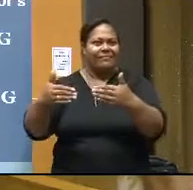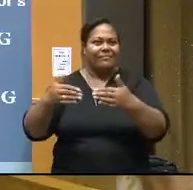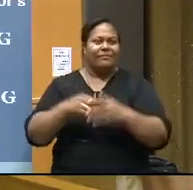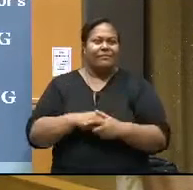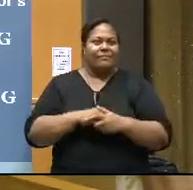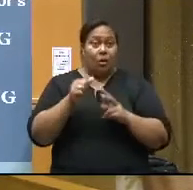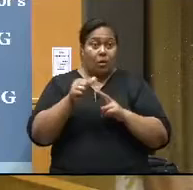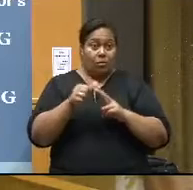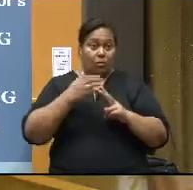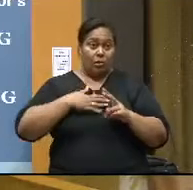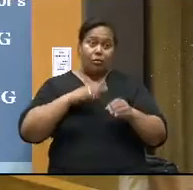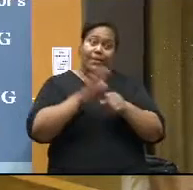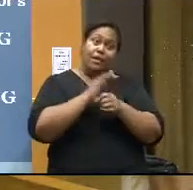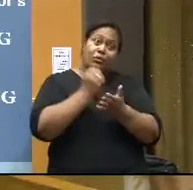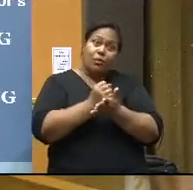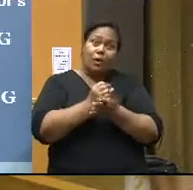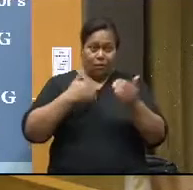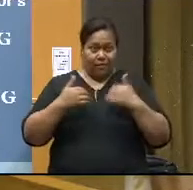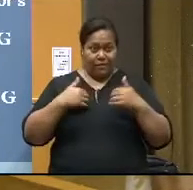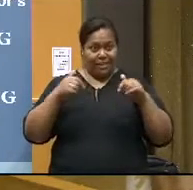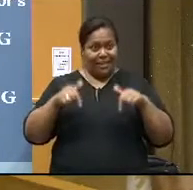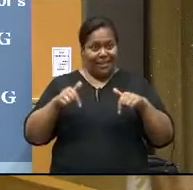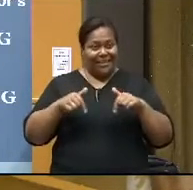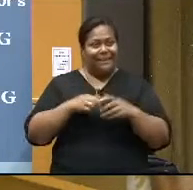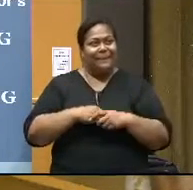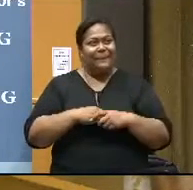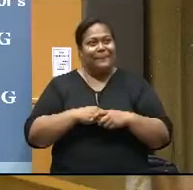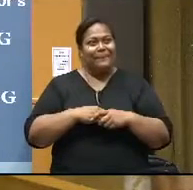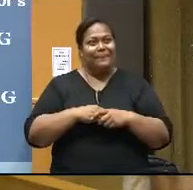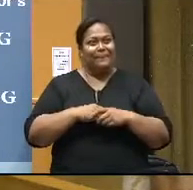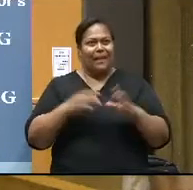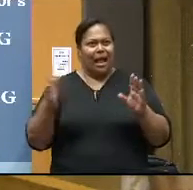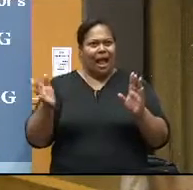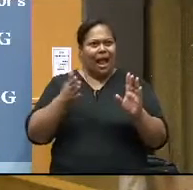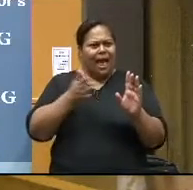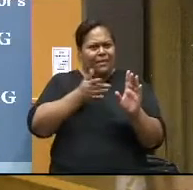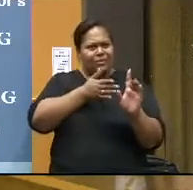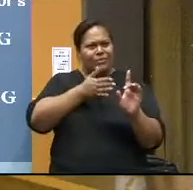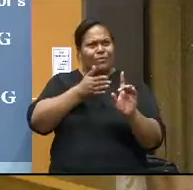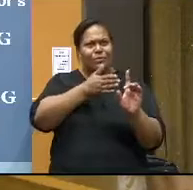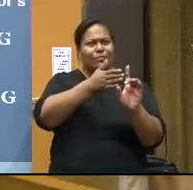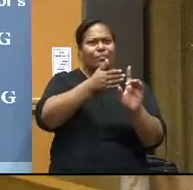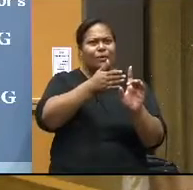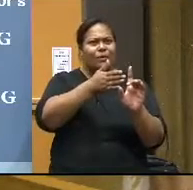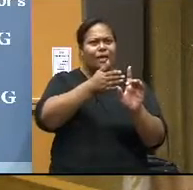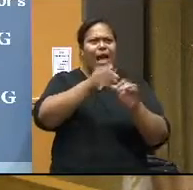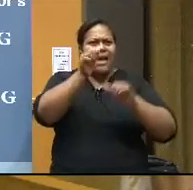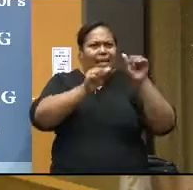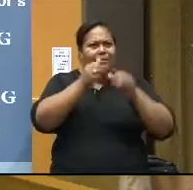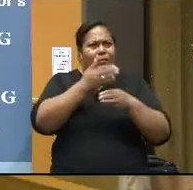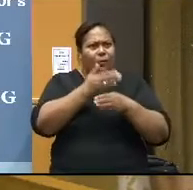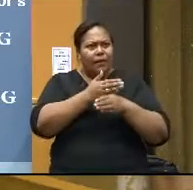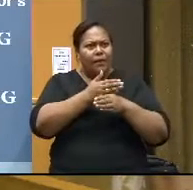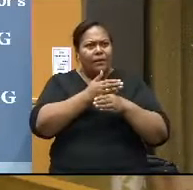I also want to make sure that the university aligns significant part of its assessment